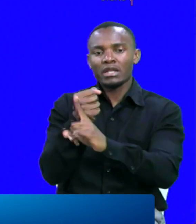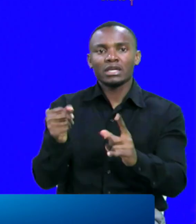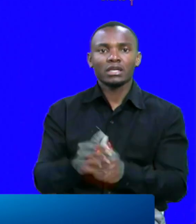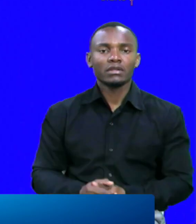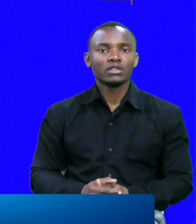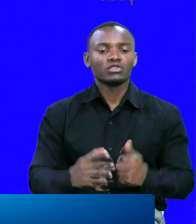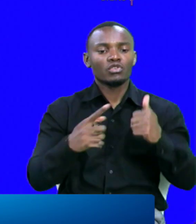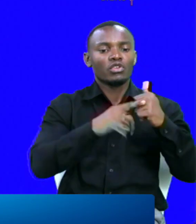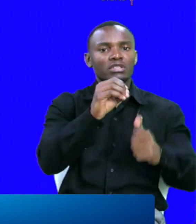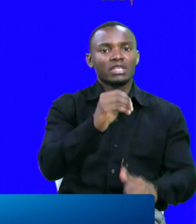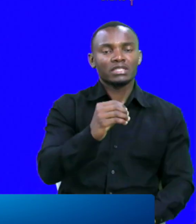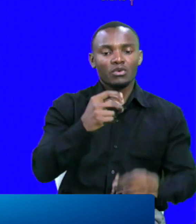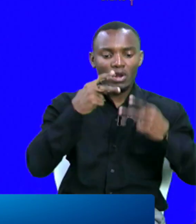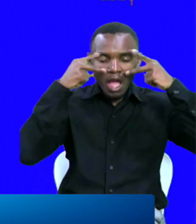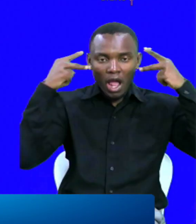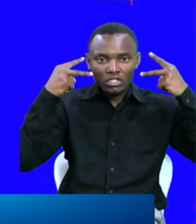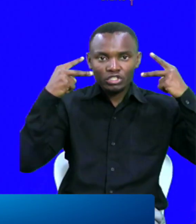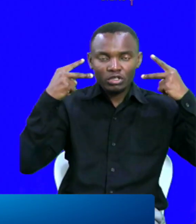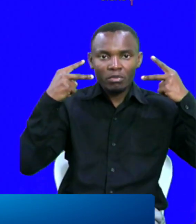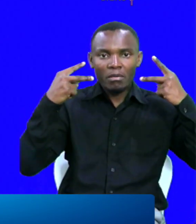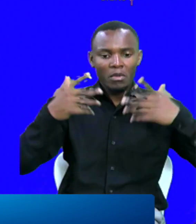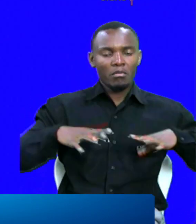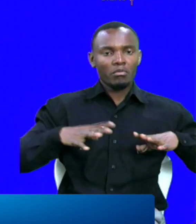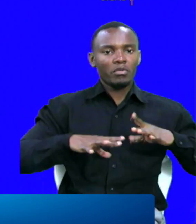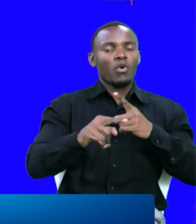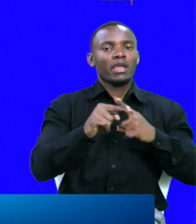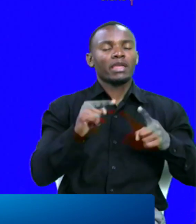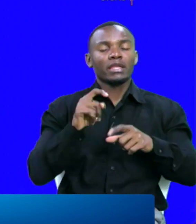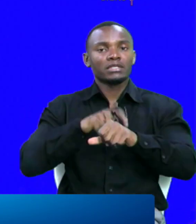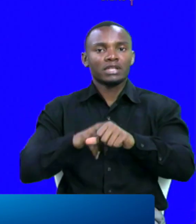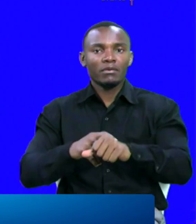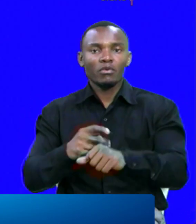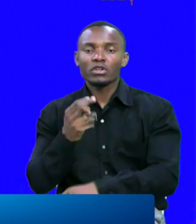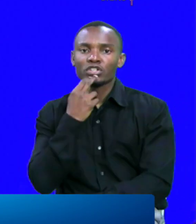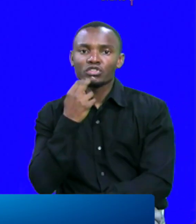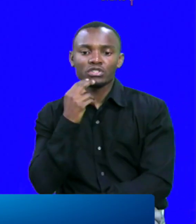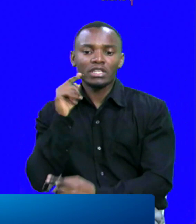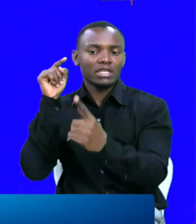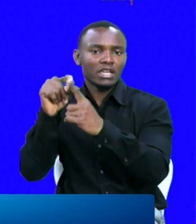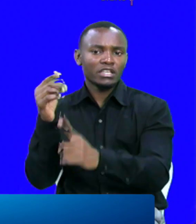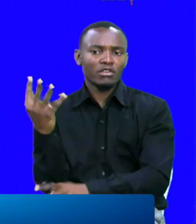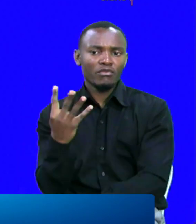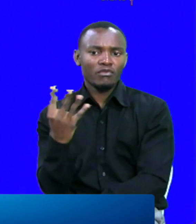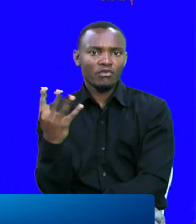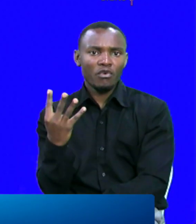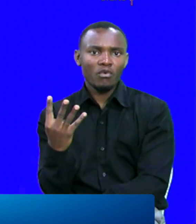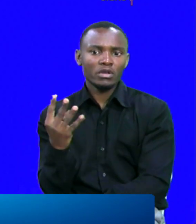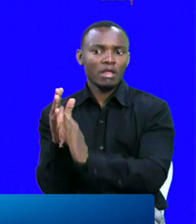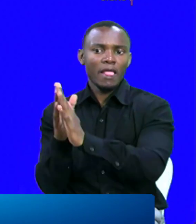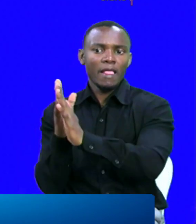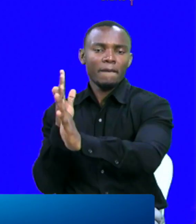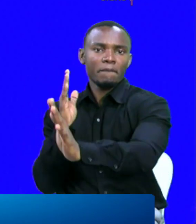going to feed our nation, and that is how we are going to bring down the cost of living. And